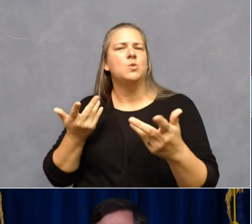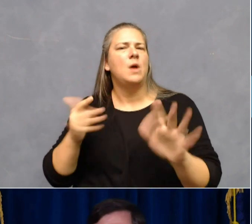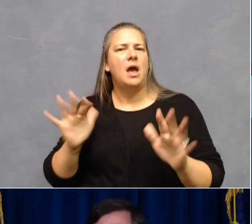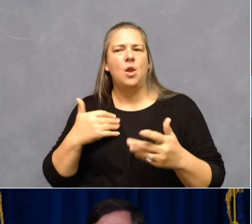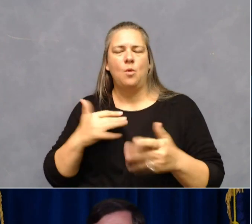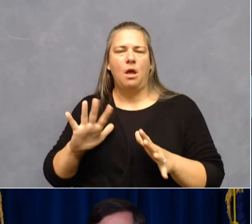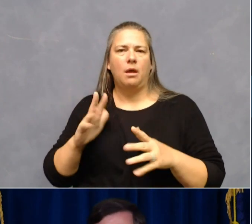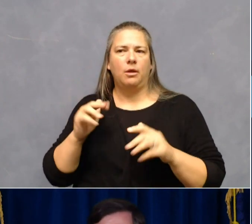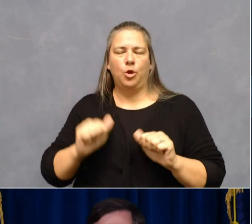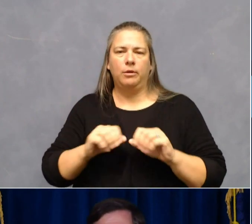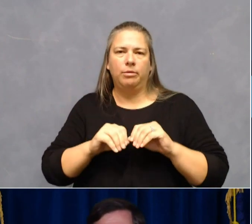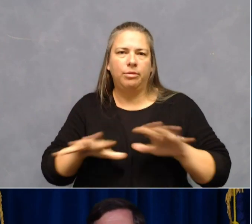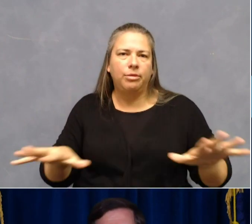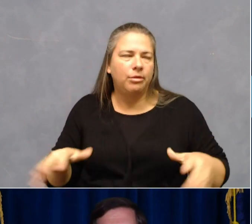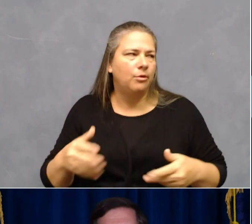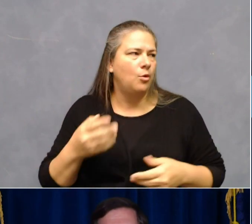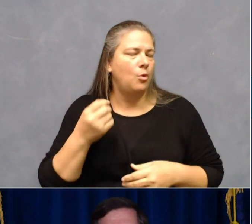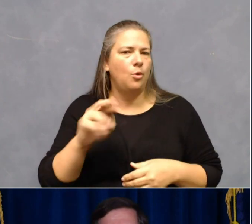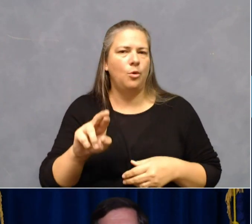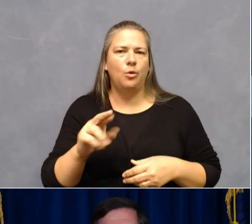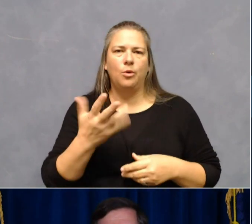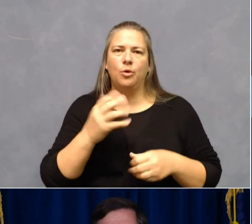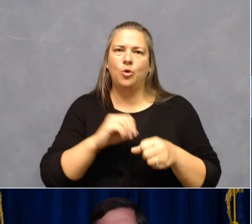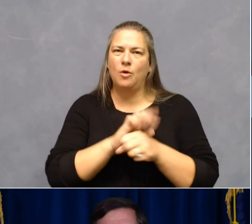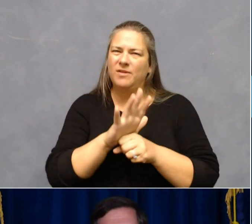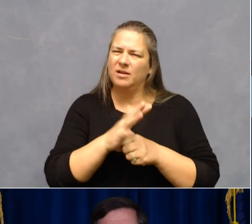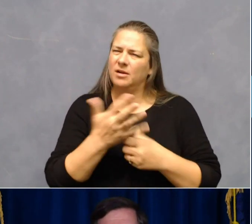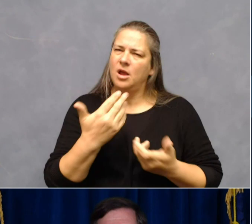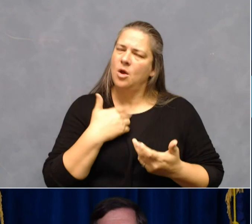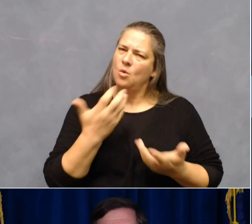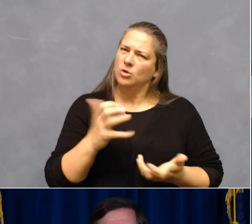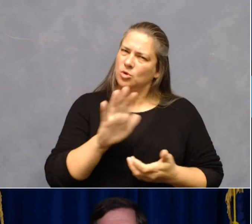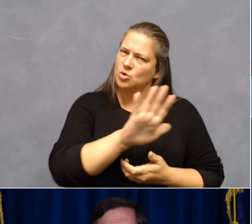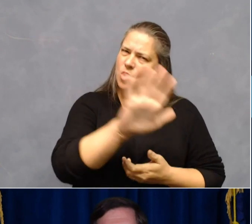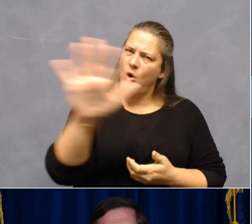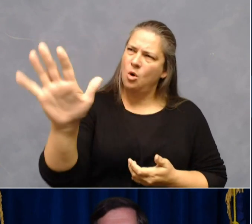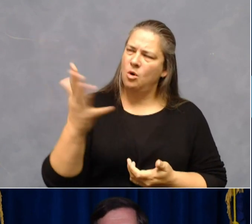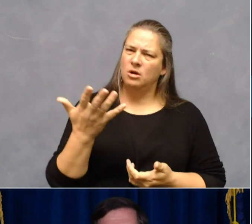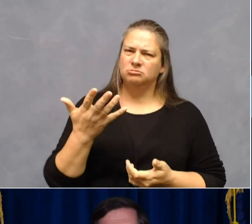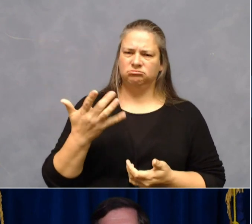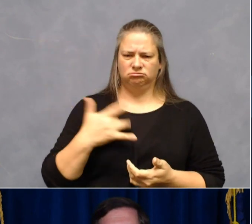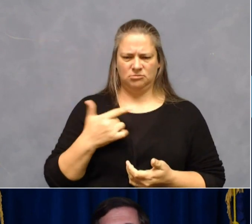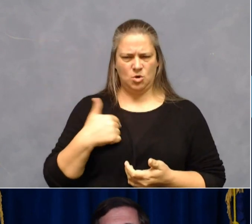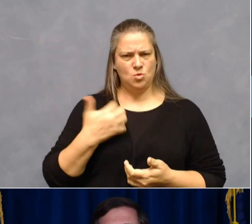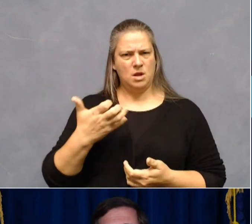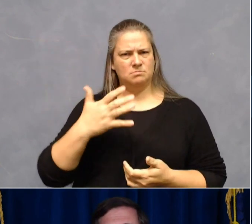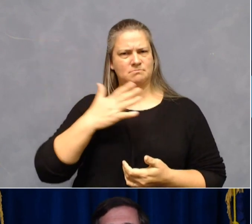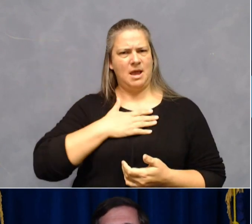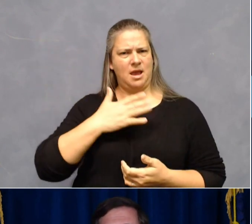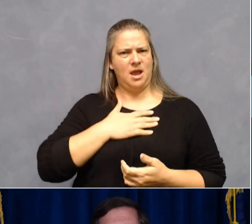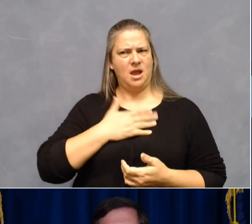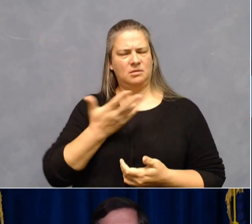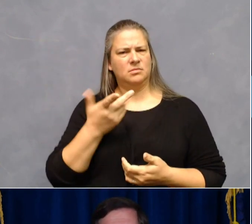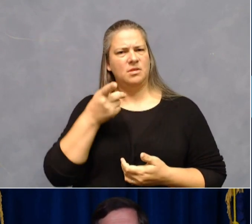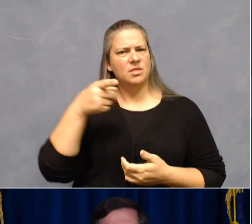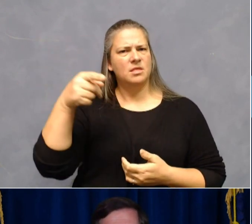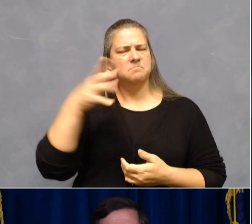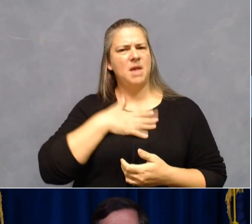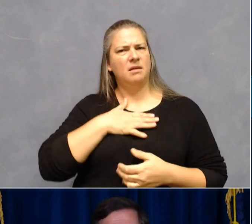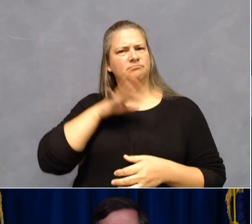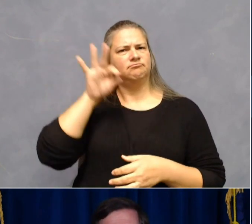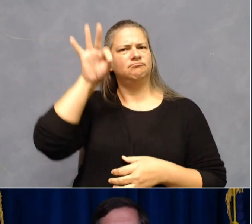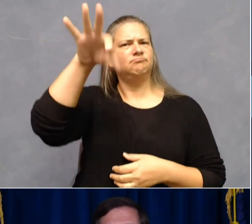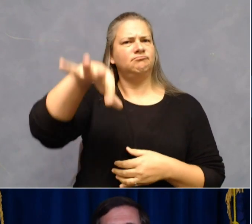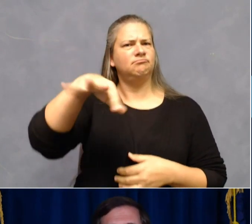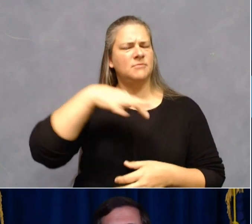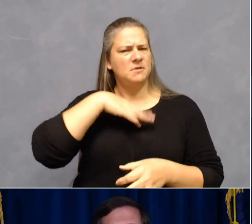and so your voice gets to be heard, while at the same time you can stay safe. I want to encourage everybody to make a plan to vote